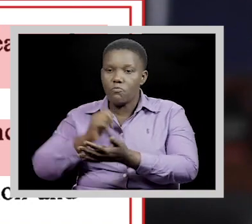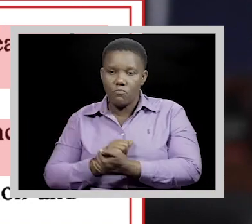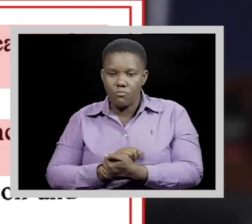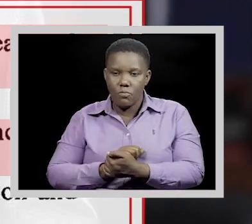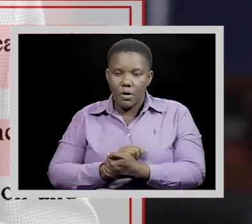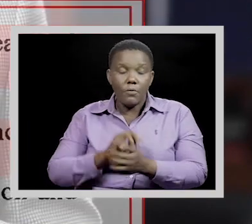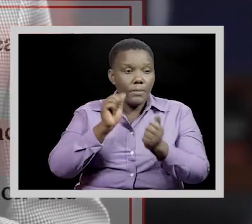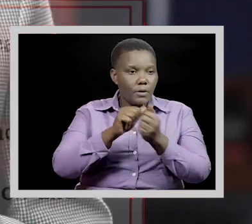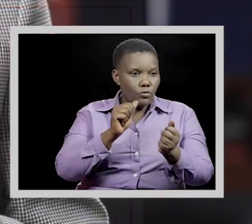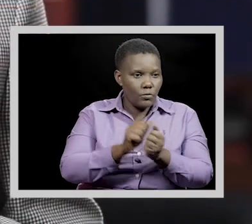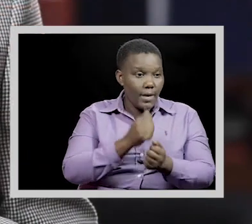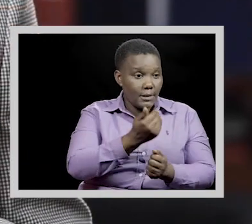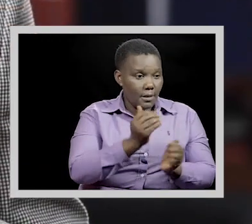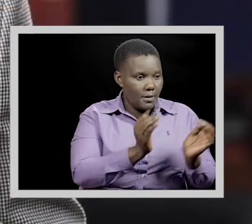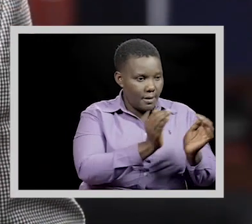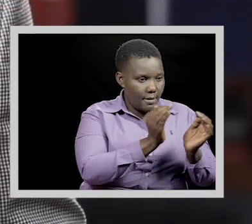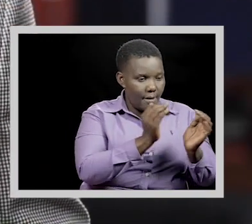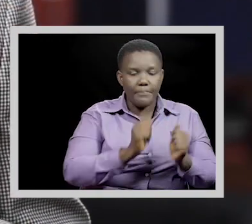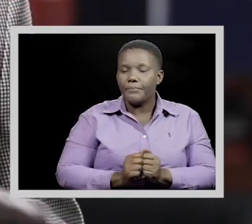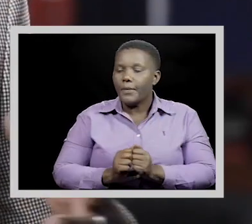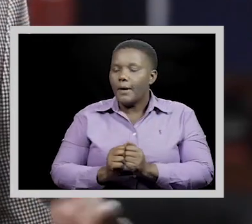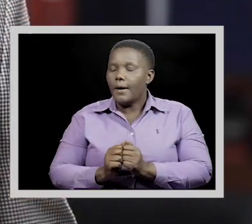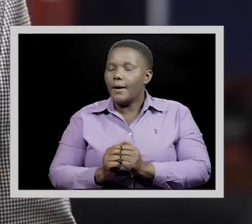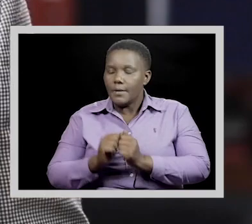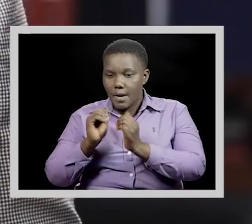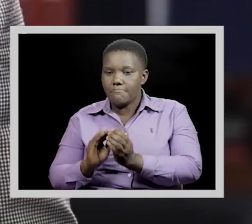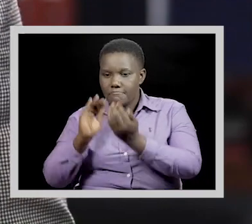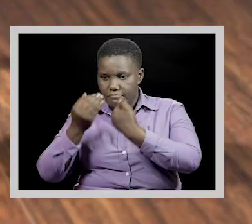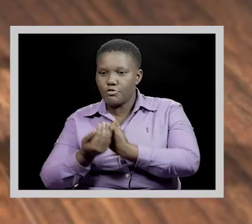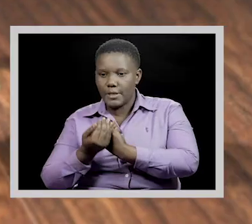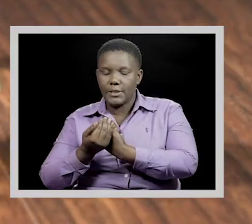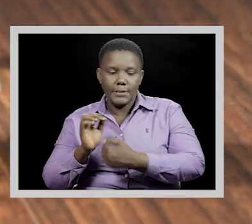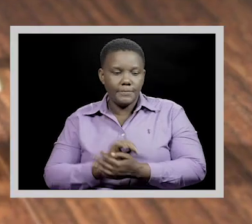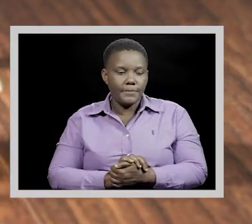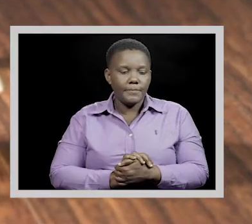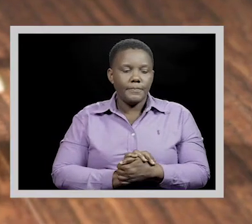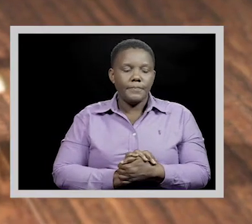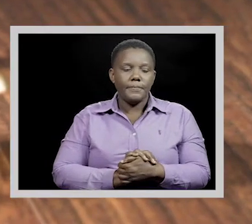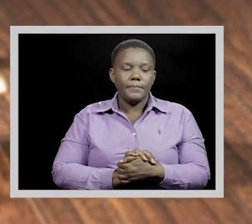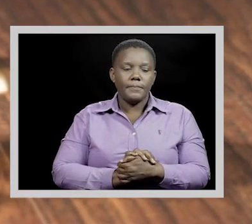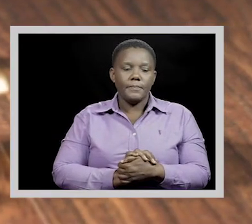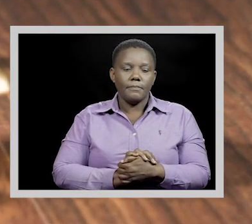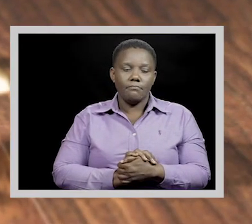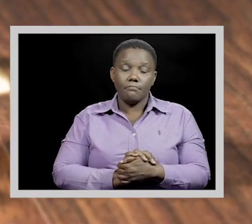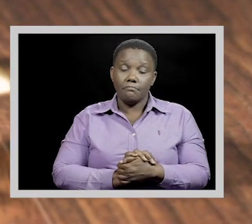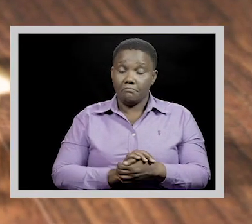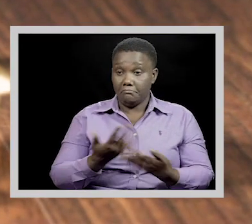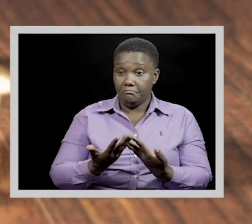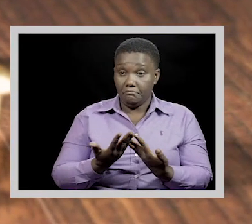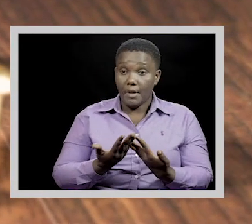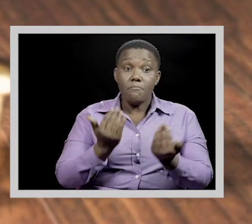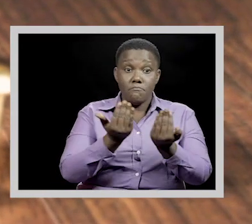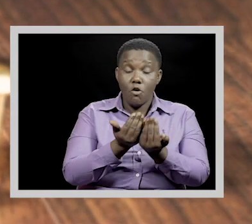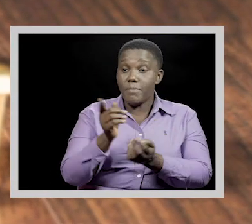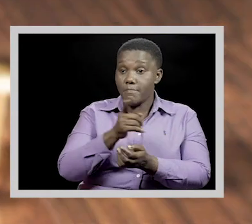applications relating to child care, maintenance, and protection. The common civil applications which are filed in the